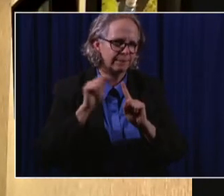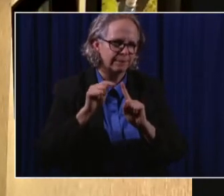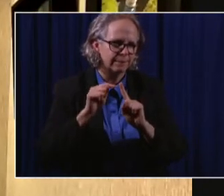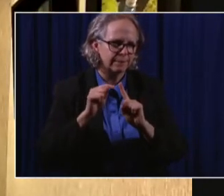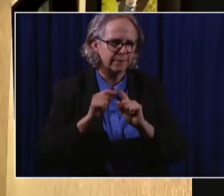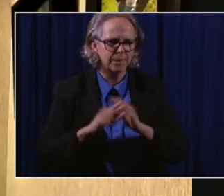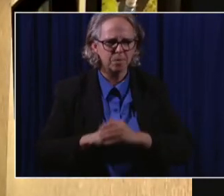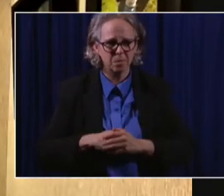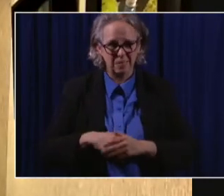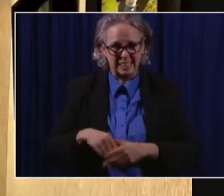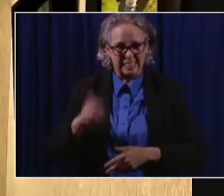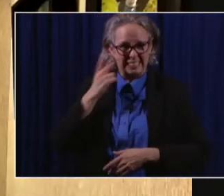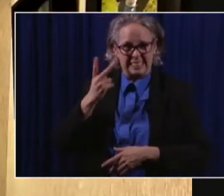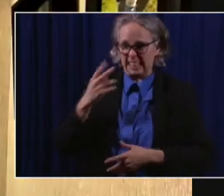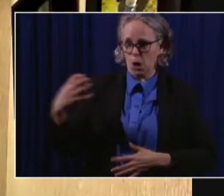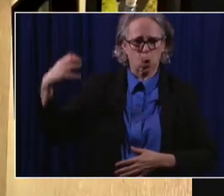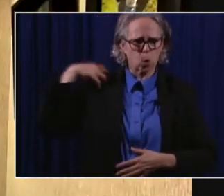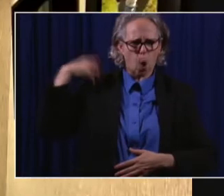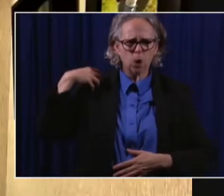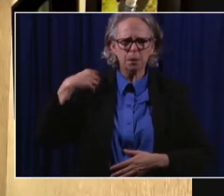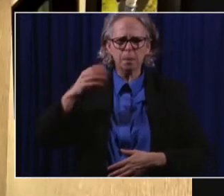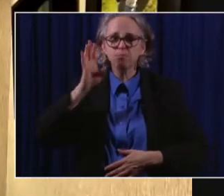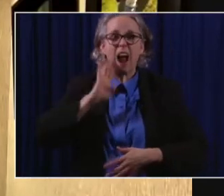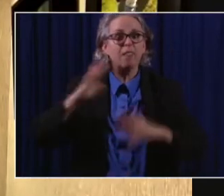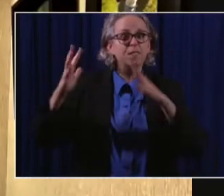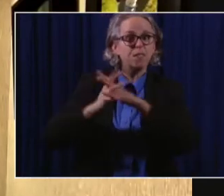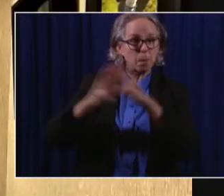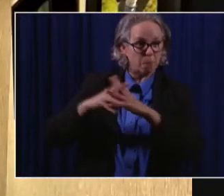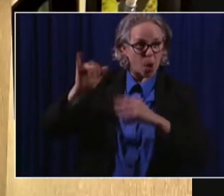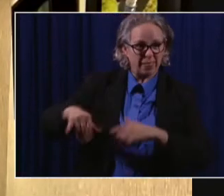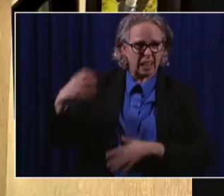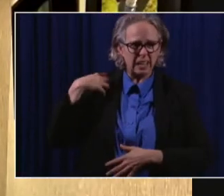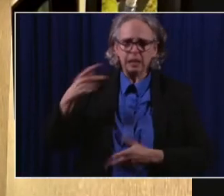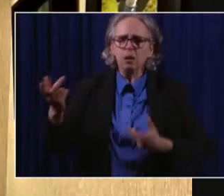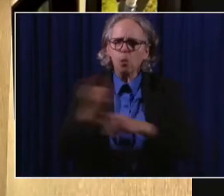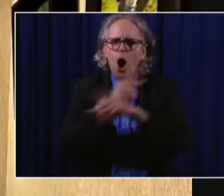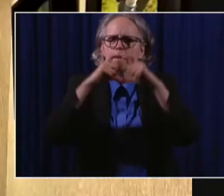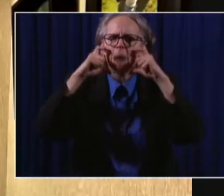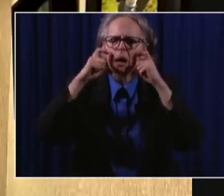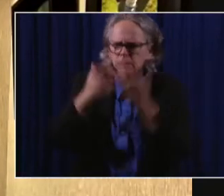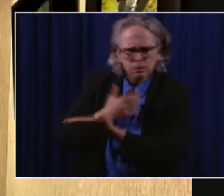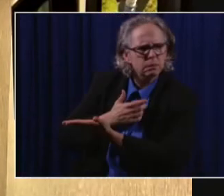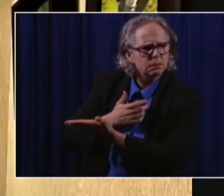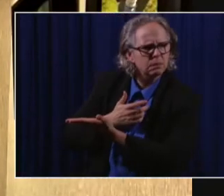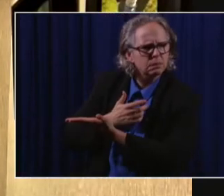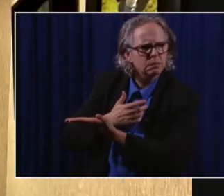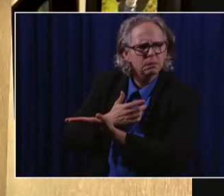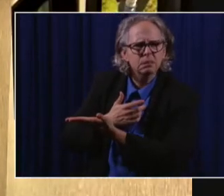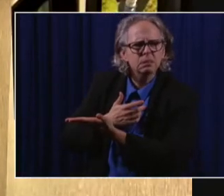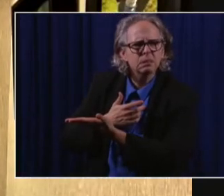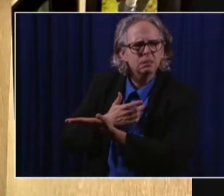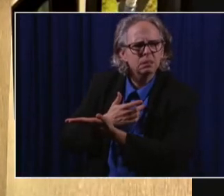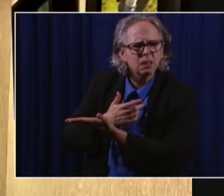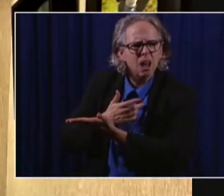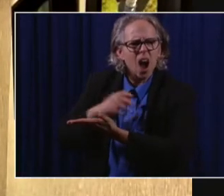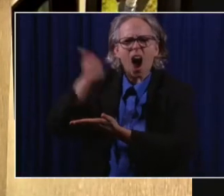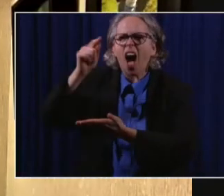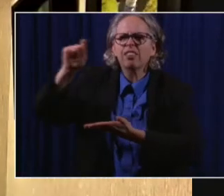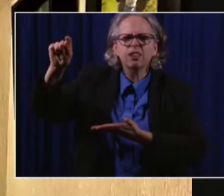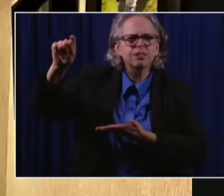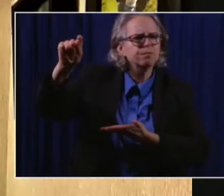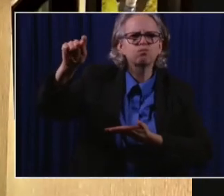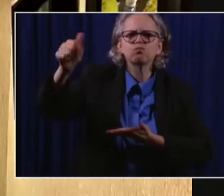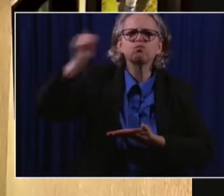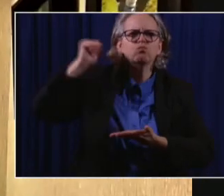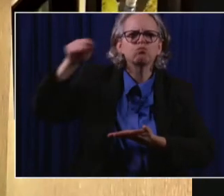Browns. When he wears that mask, it's there. He's doing it. And I think many other examples exist where you really can be